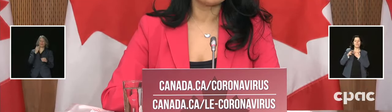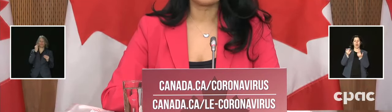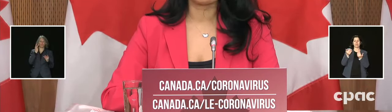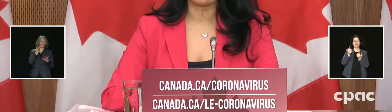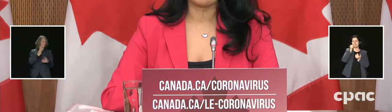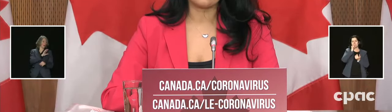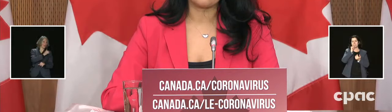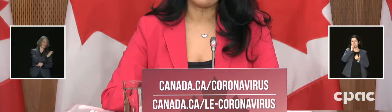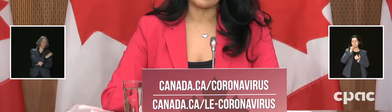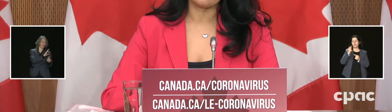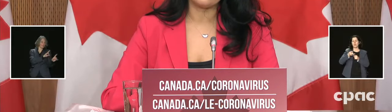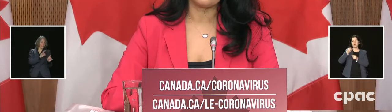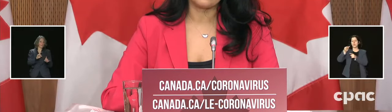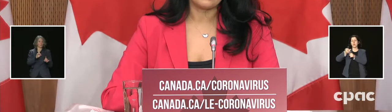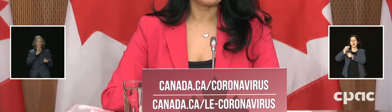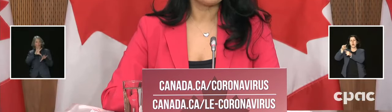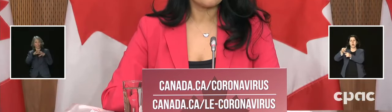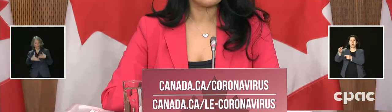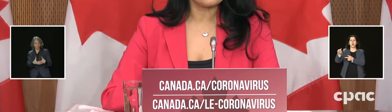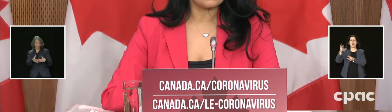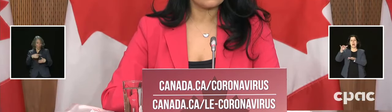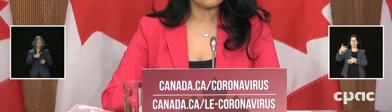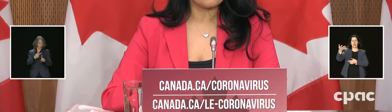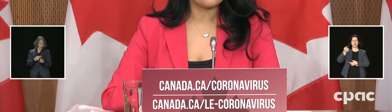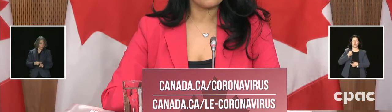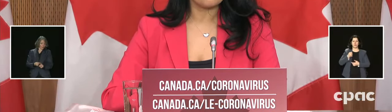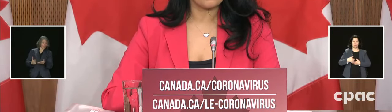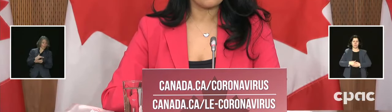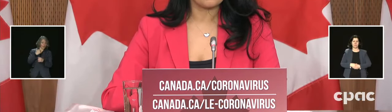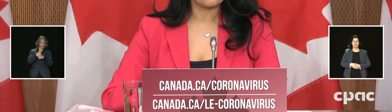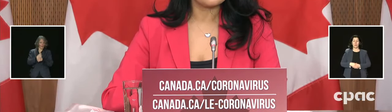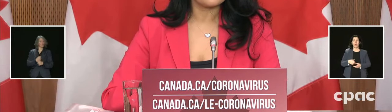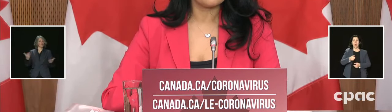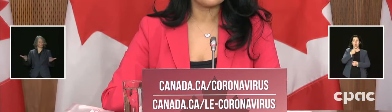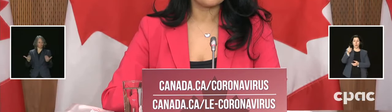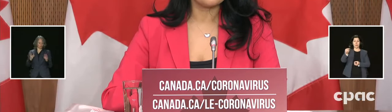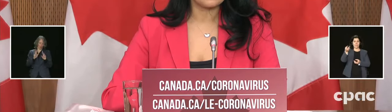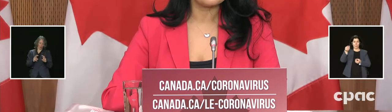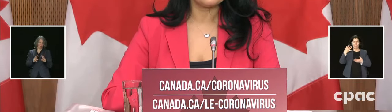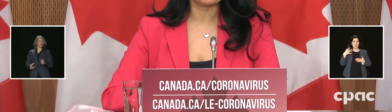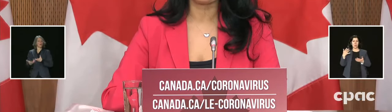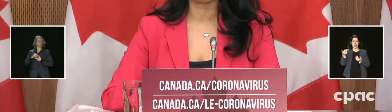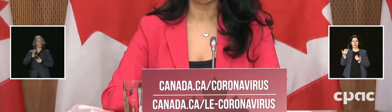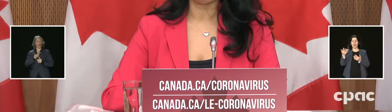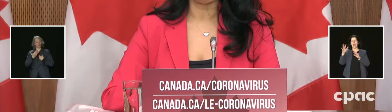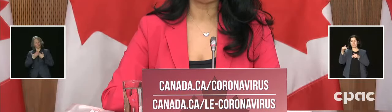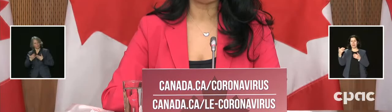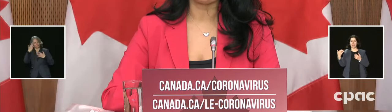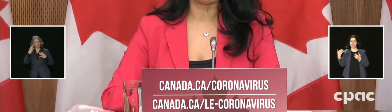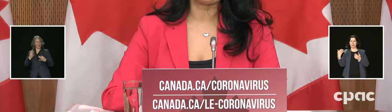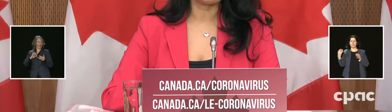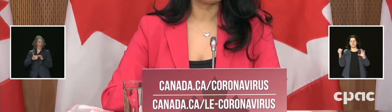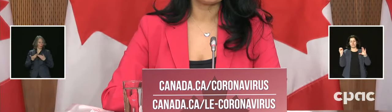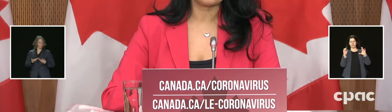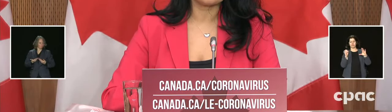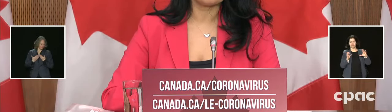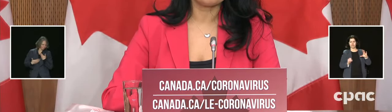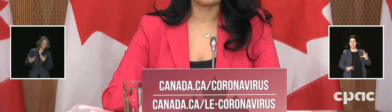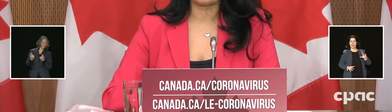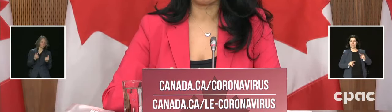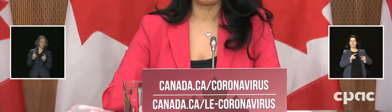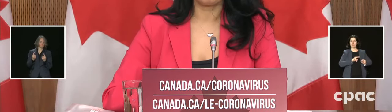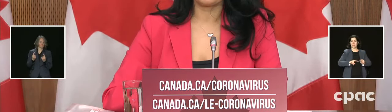clinical trials or real world evidence, and incorporate that in terms of our assessment of the vaccine. Now, if it shows